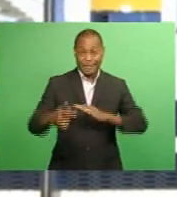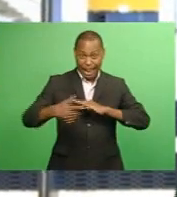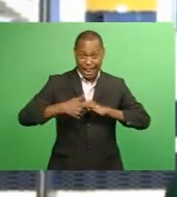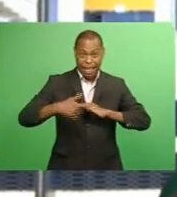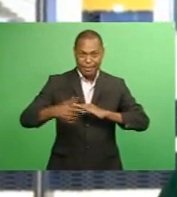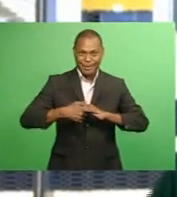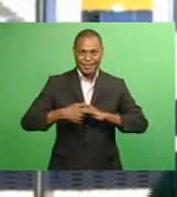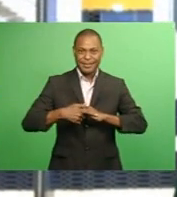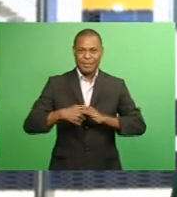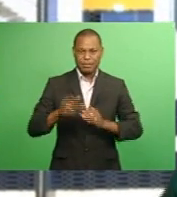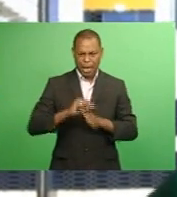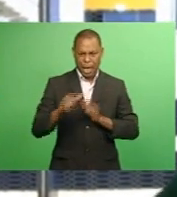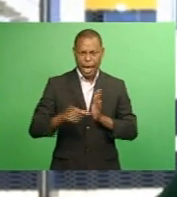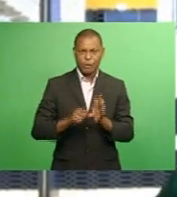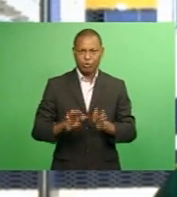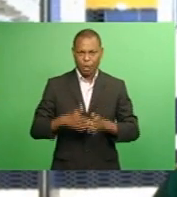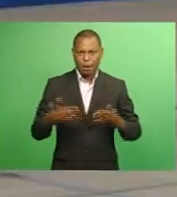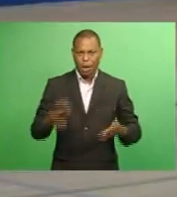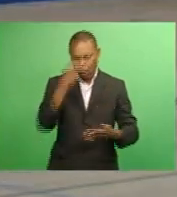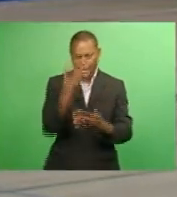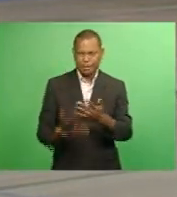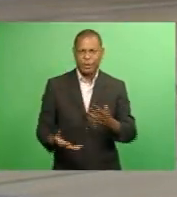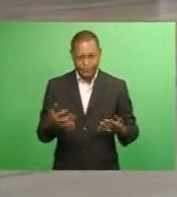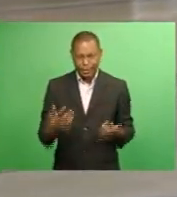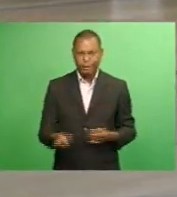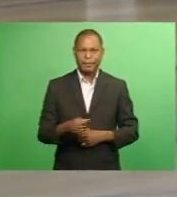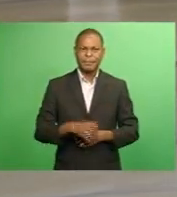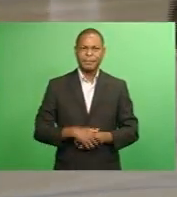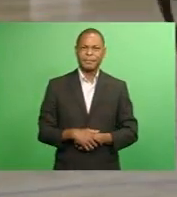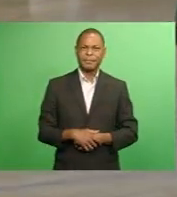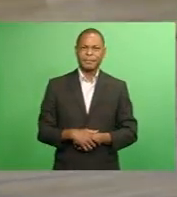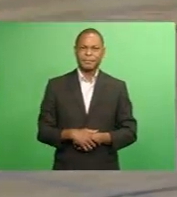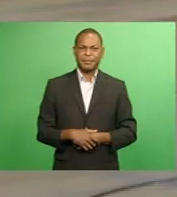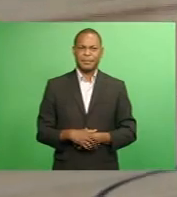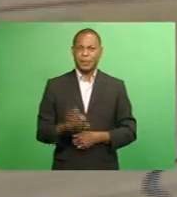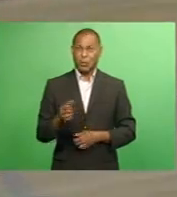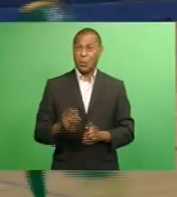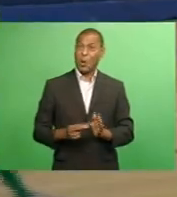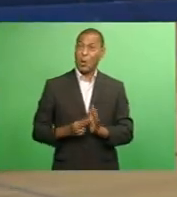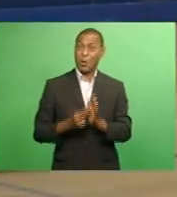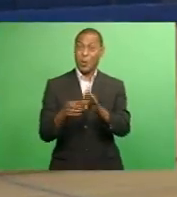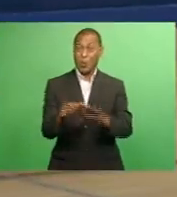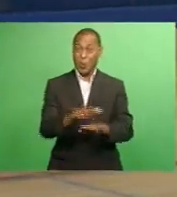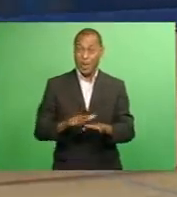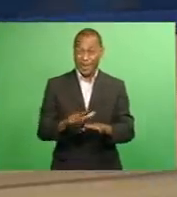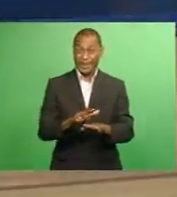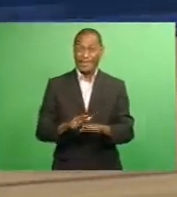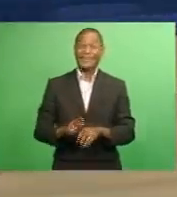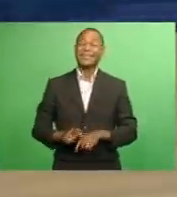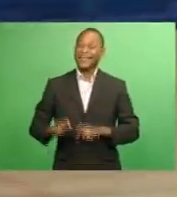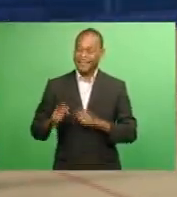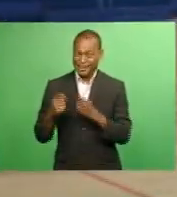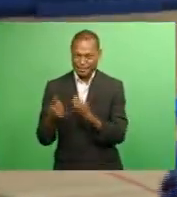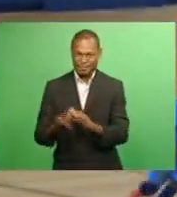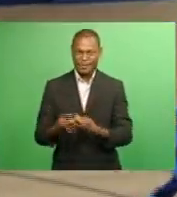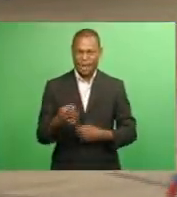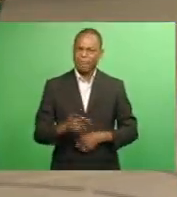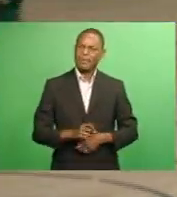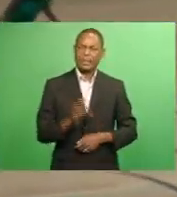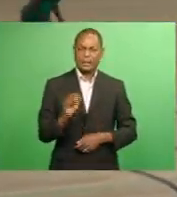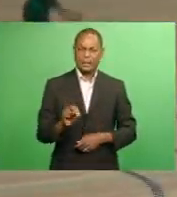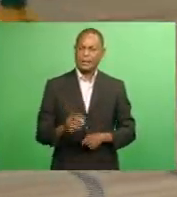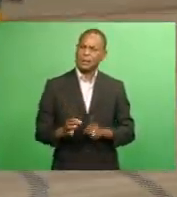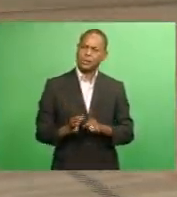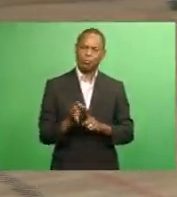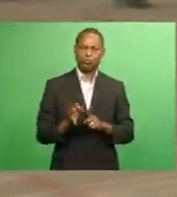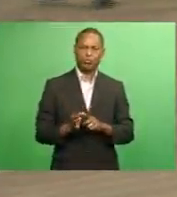age I'm getting experience from all levels of soccer. For Chand and the Northland Tai Levu side, more areas still need improvement before the second round of the